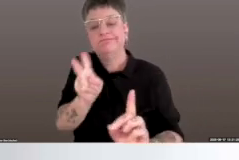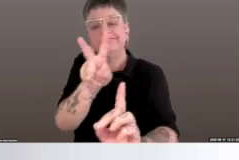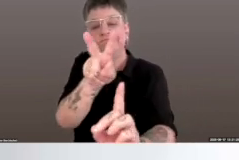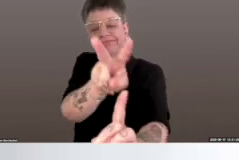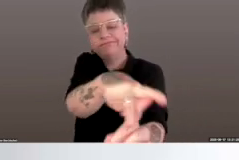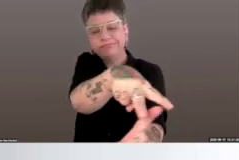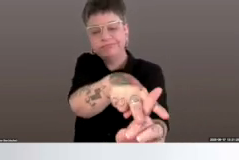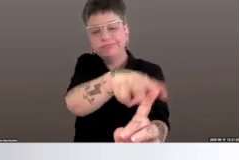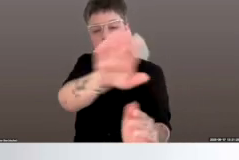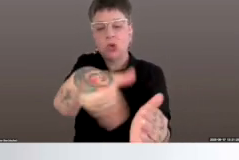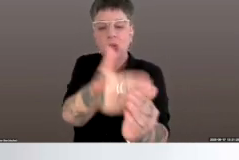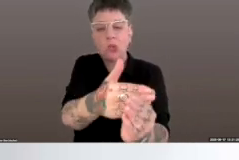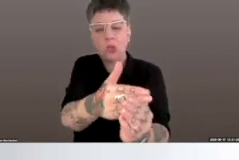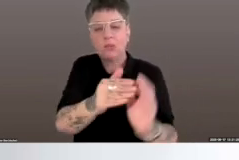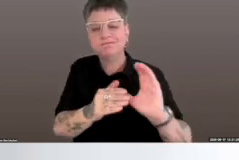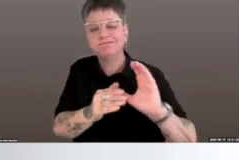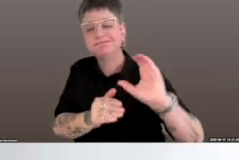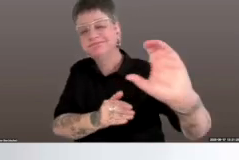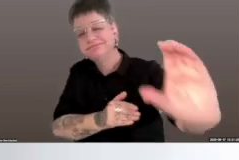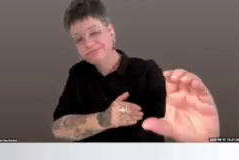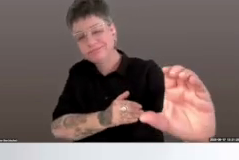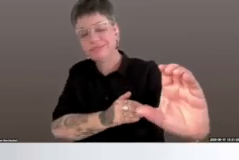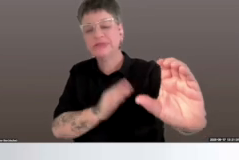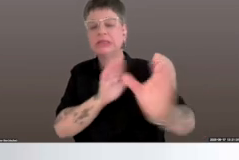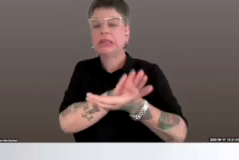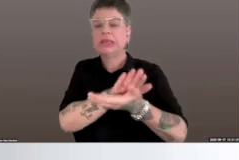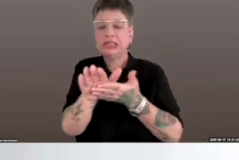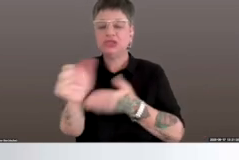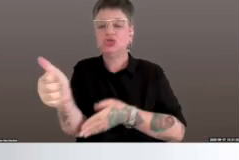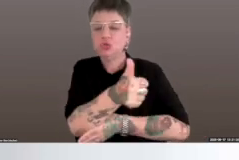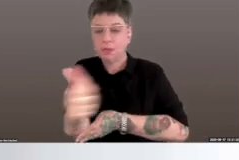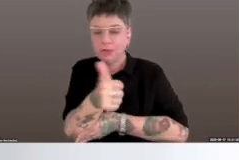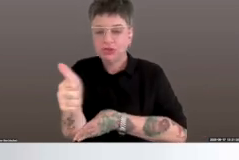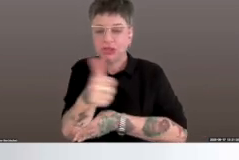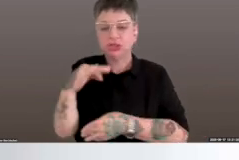the investments we make through the Clean Transportation Incentives Program.